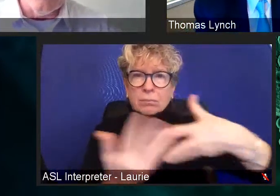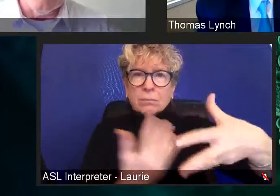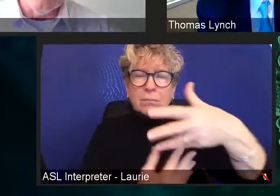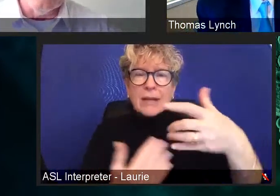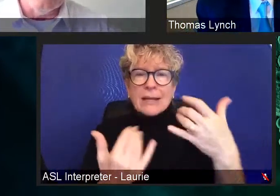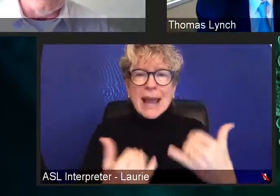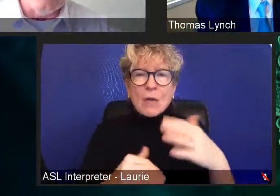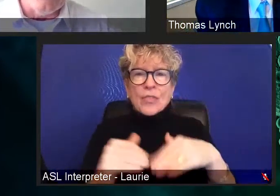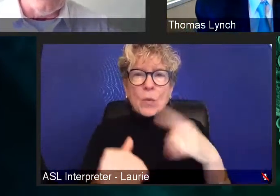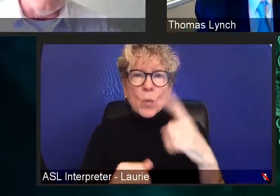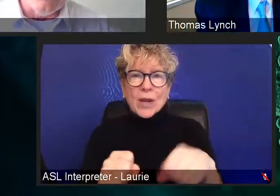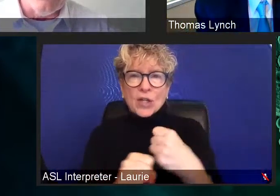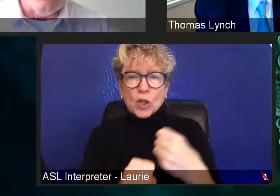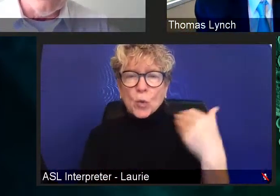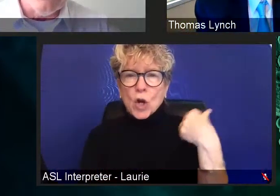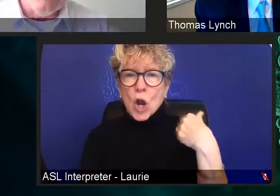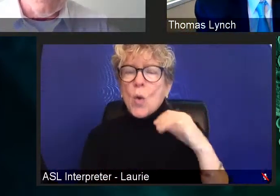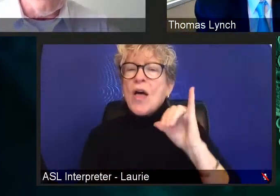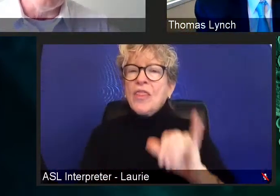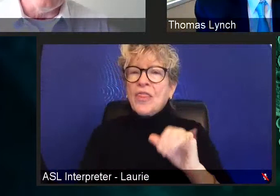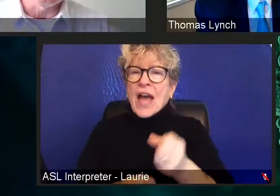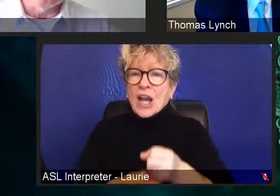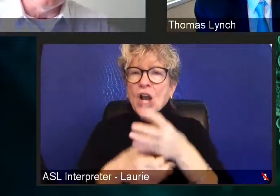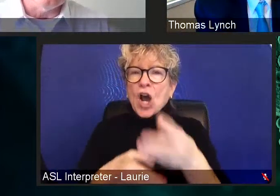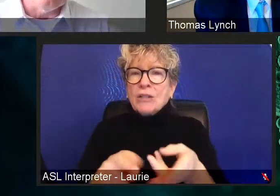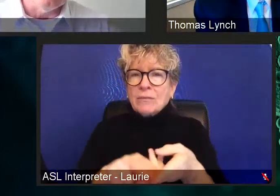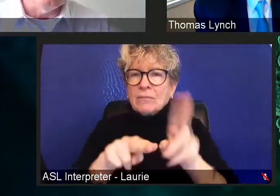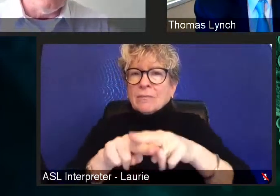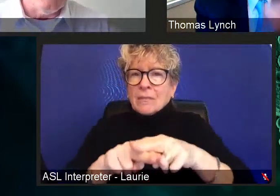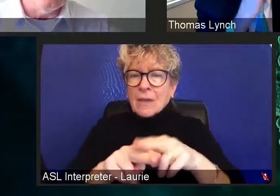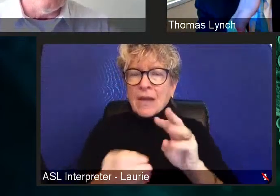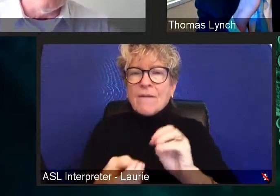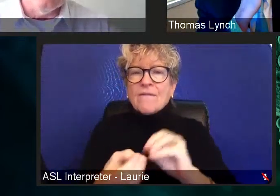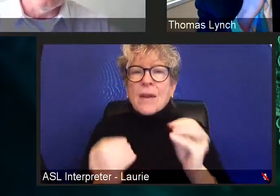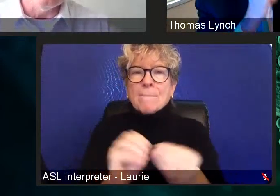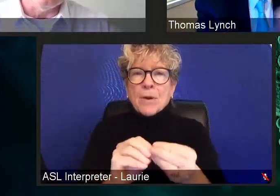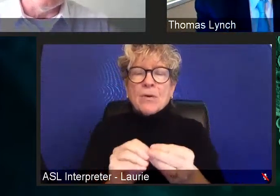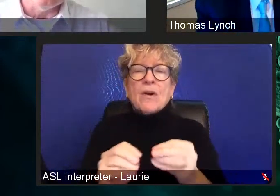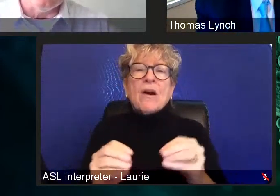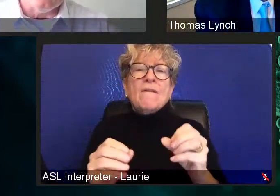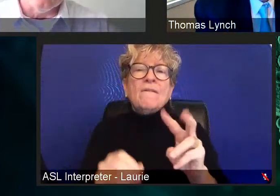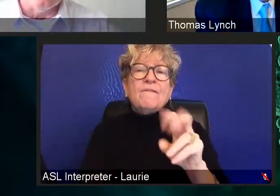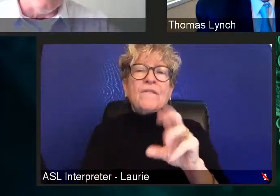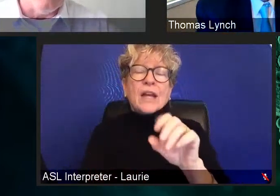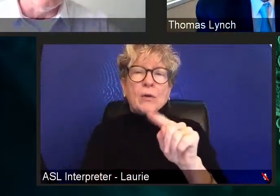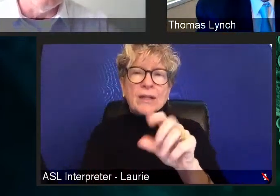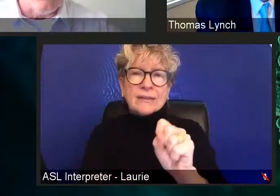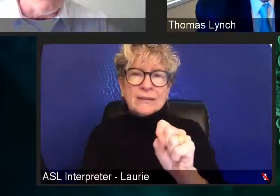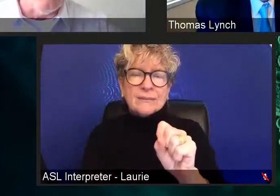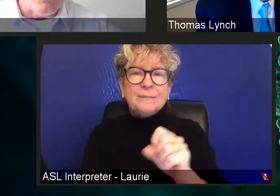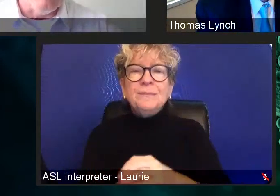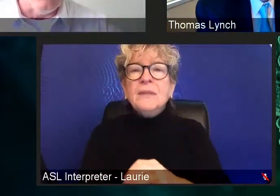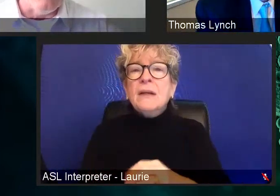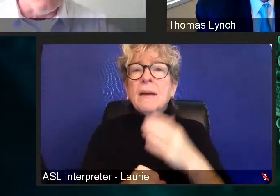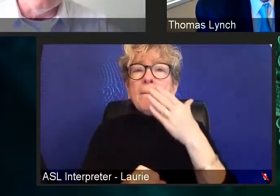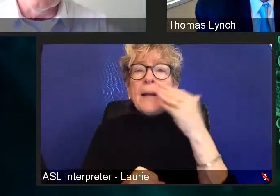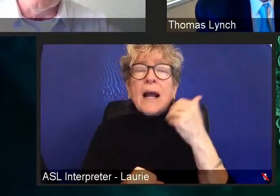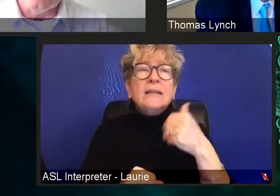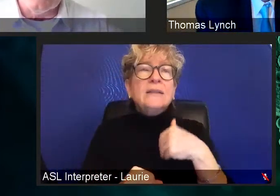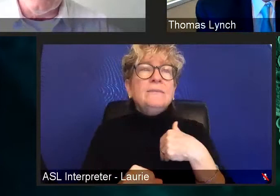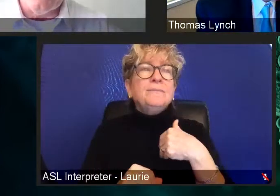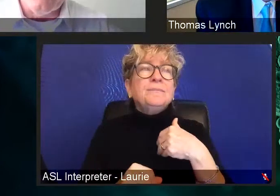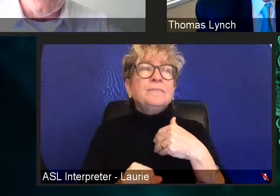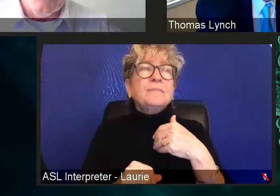thing contributing to the increase in variants. The probability of these mutations is that much greater with that much more